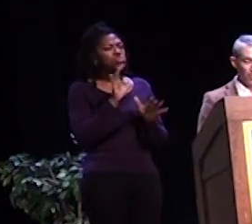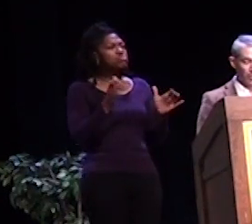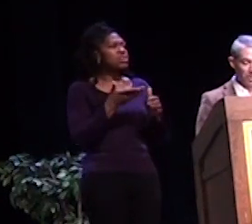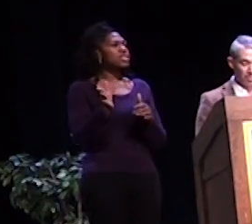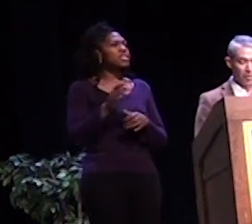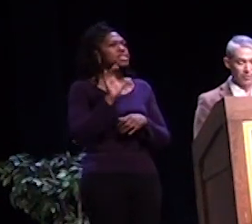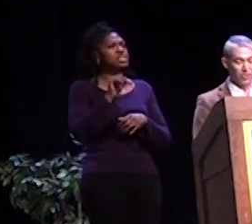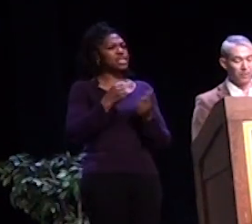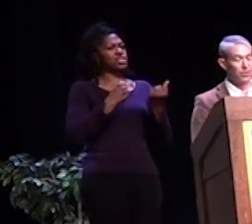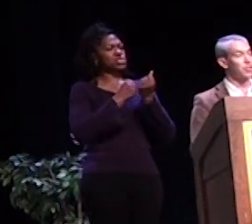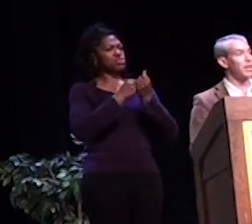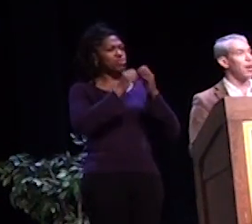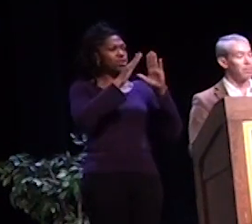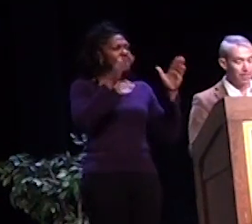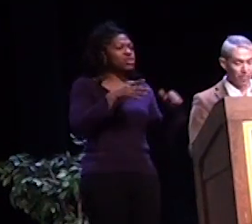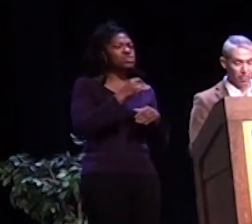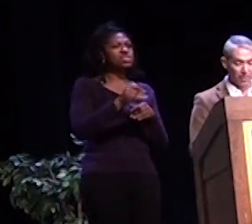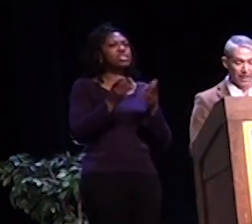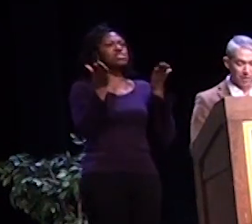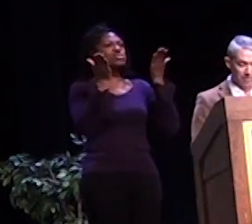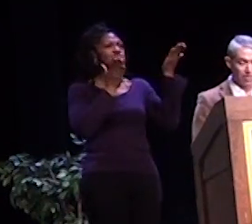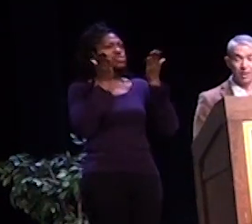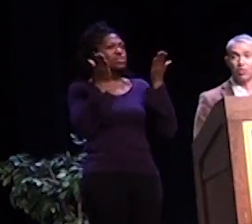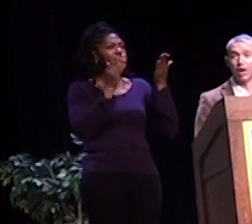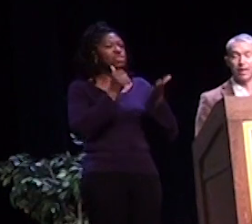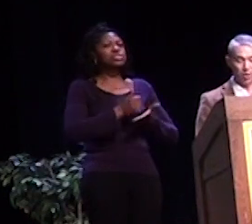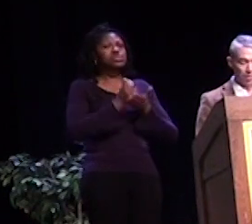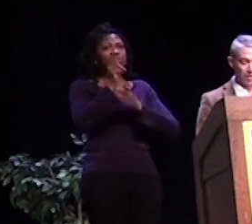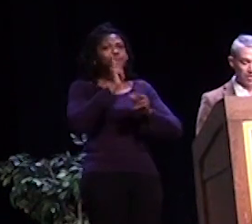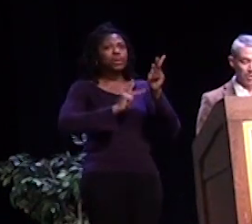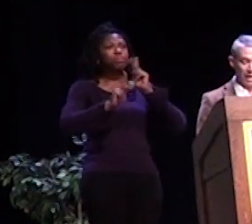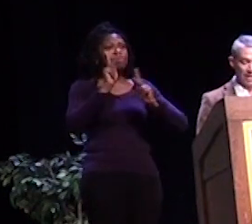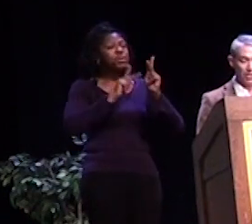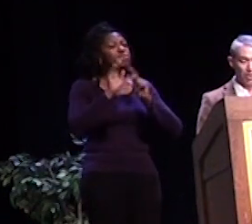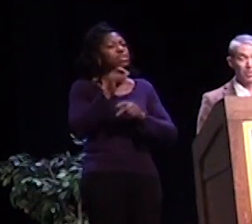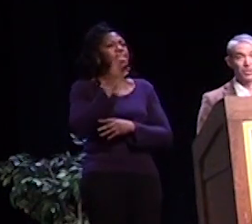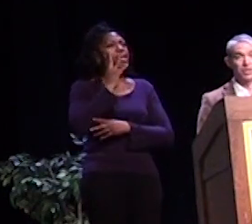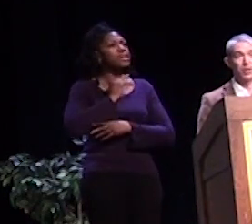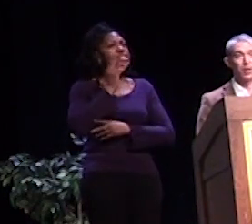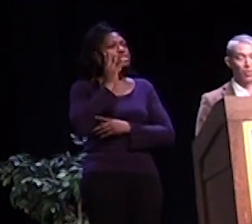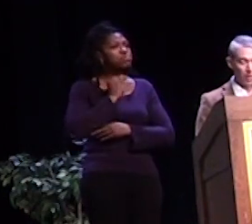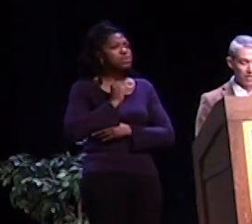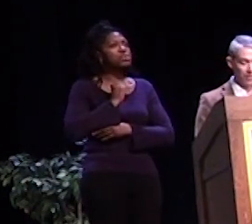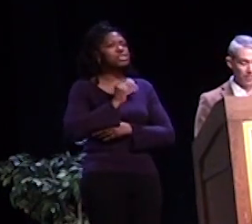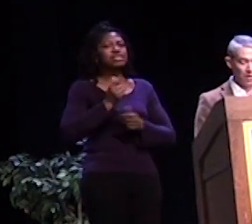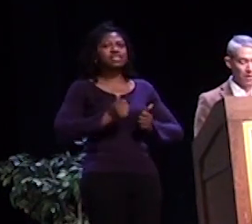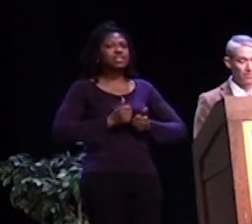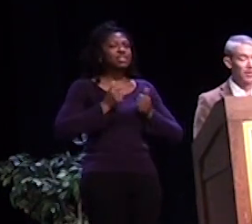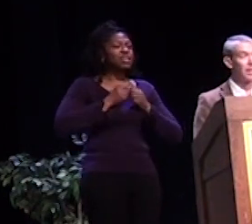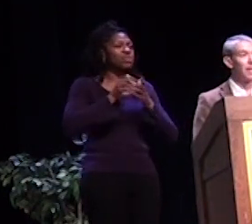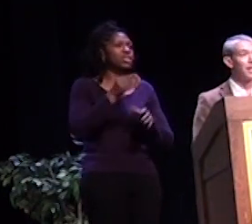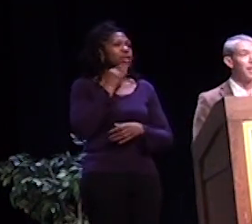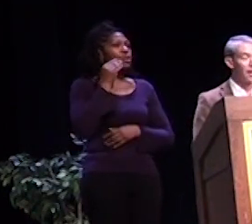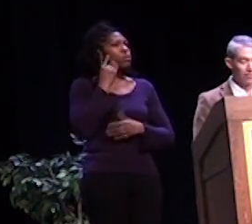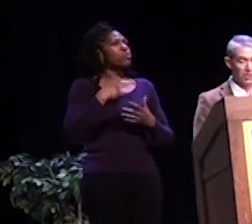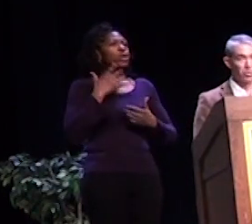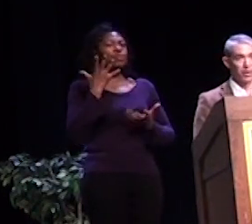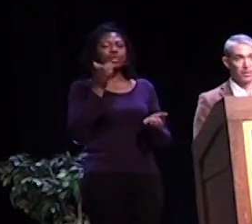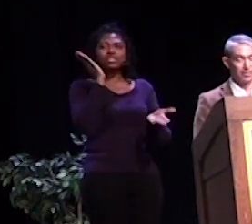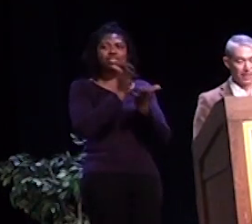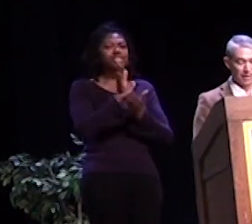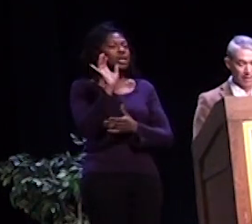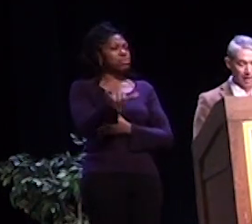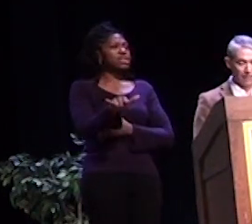housing with supportive services to help people experiencing chronic homelessness to exit homelessness once and for all. None of